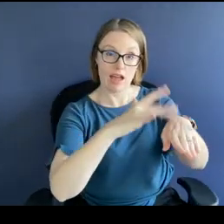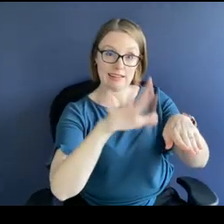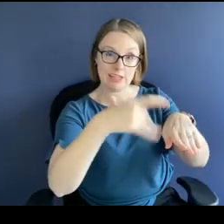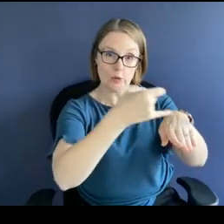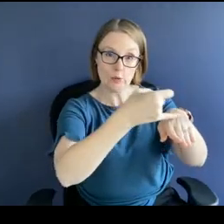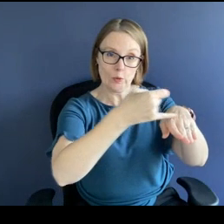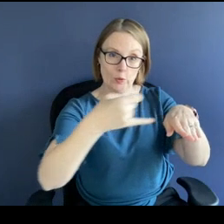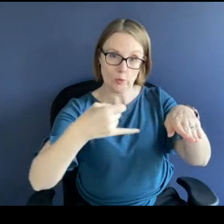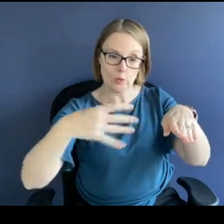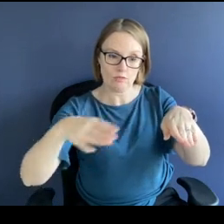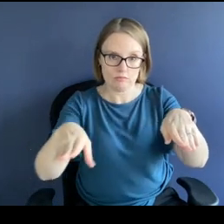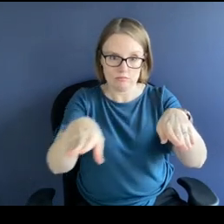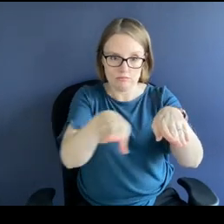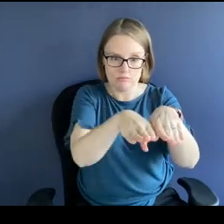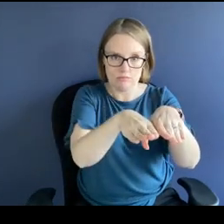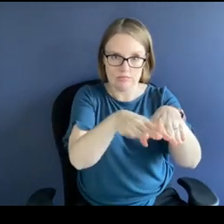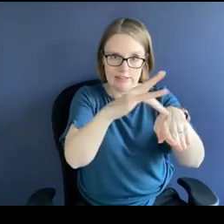appliance.